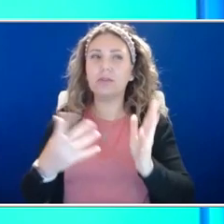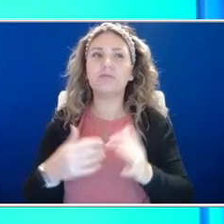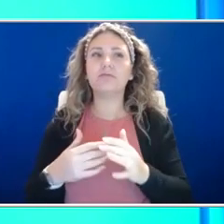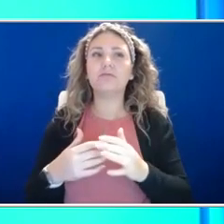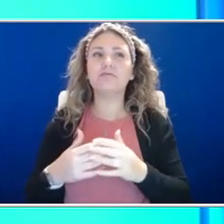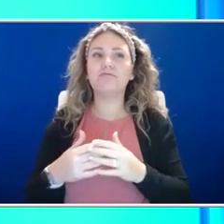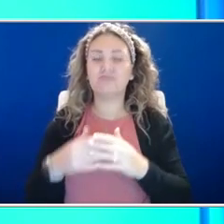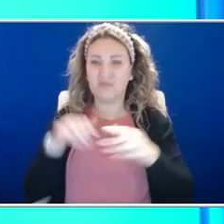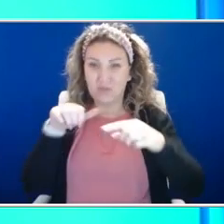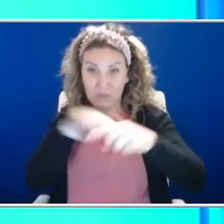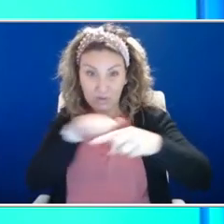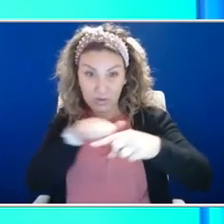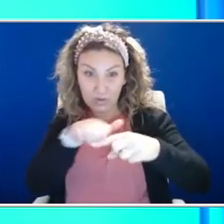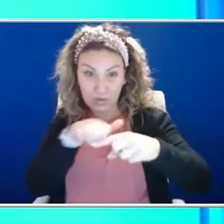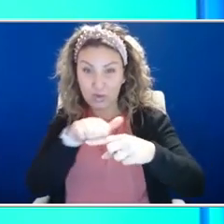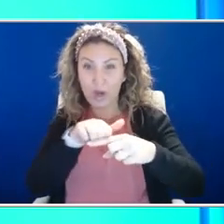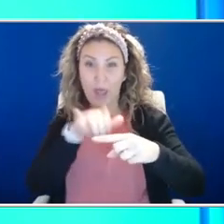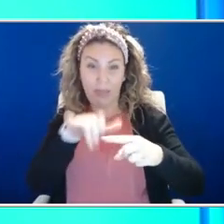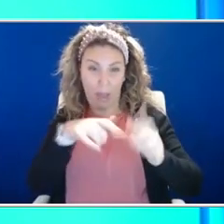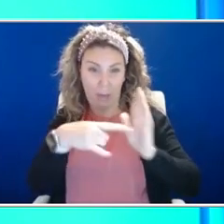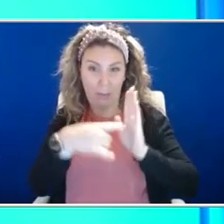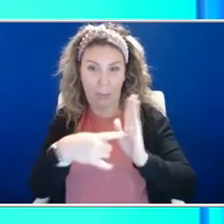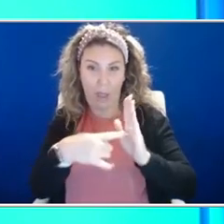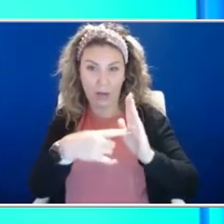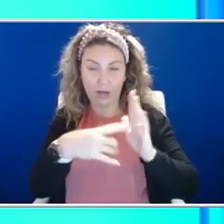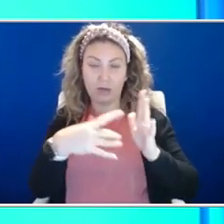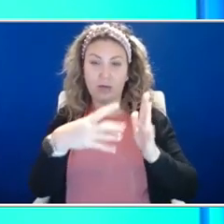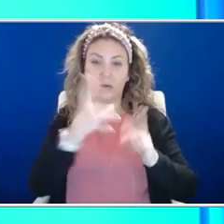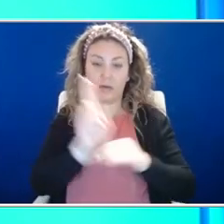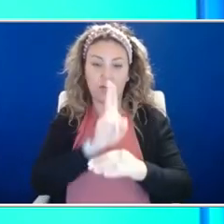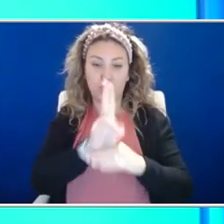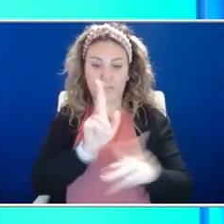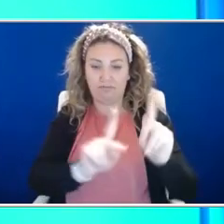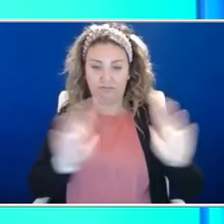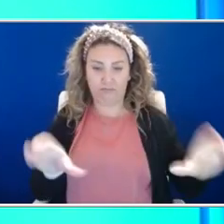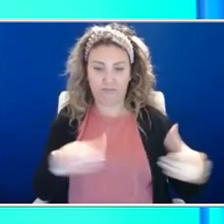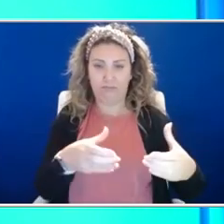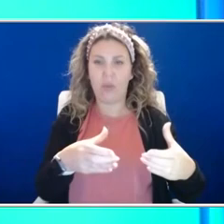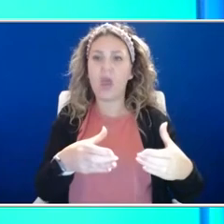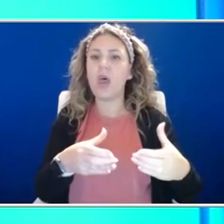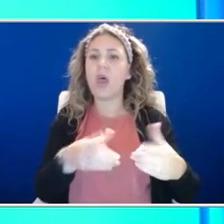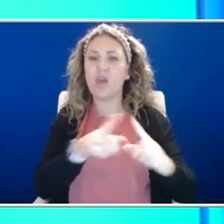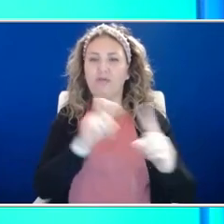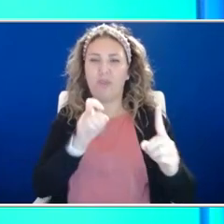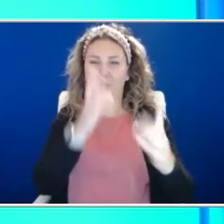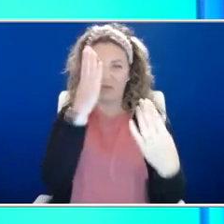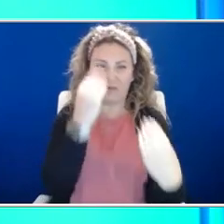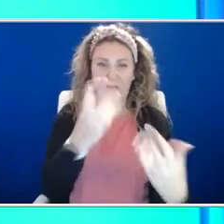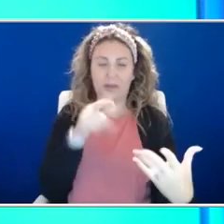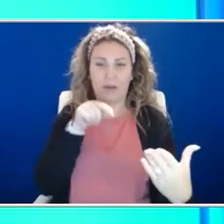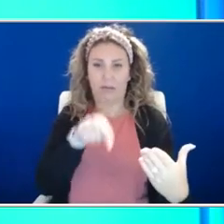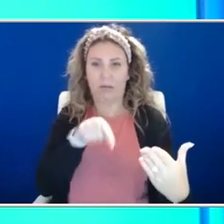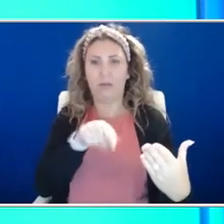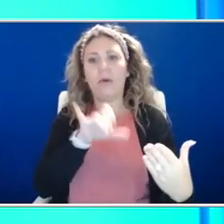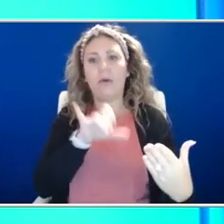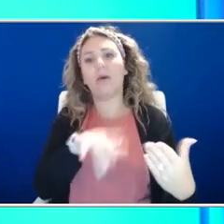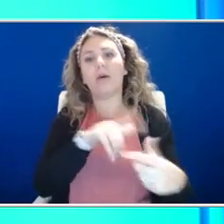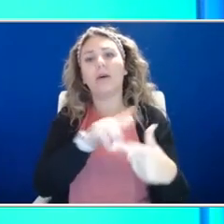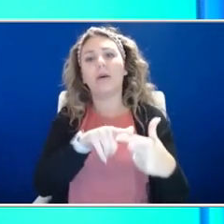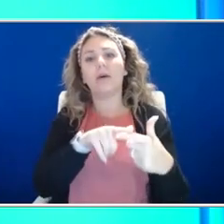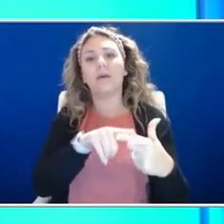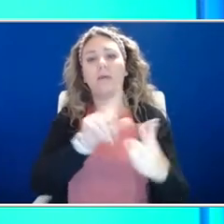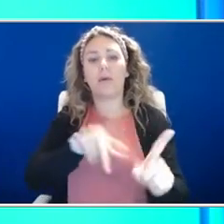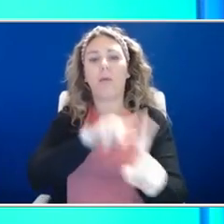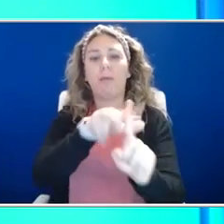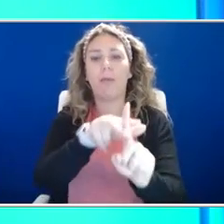model using a particular population, data from a particular population. And then the model can be applied to the new